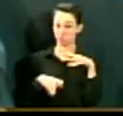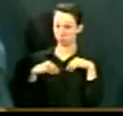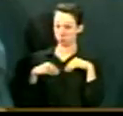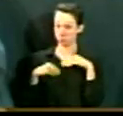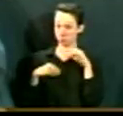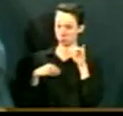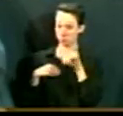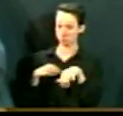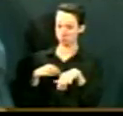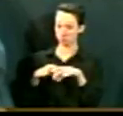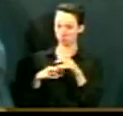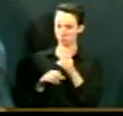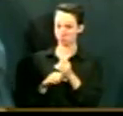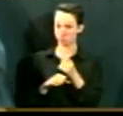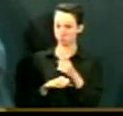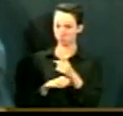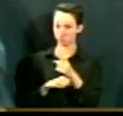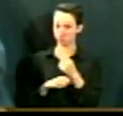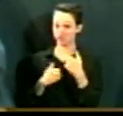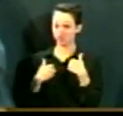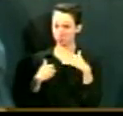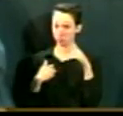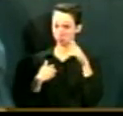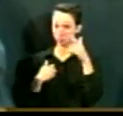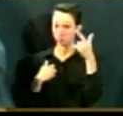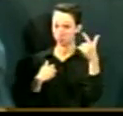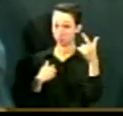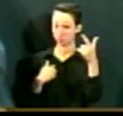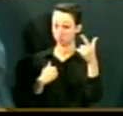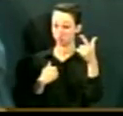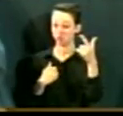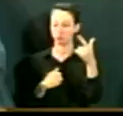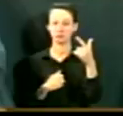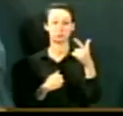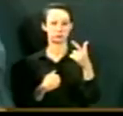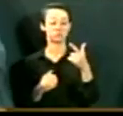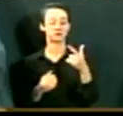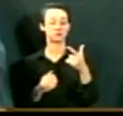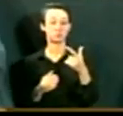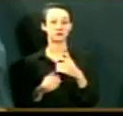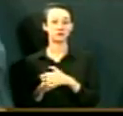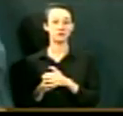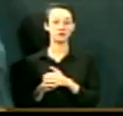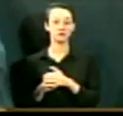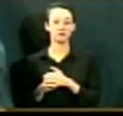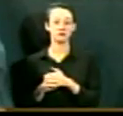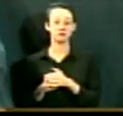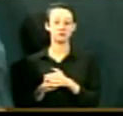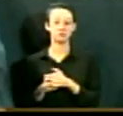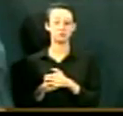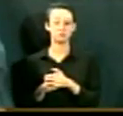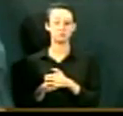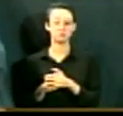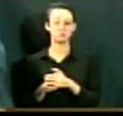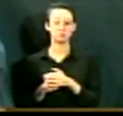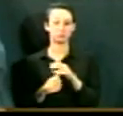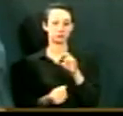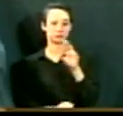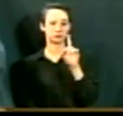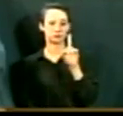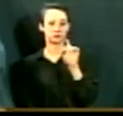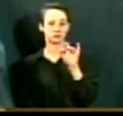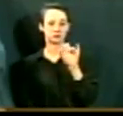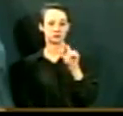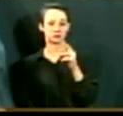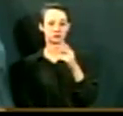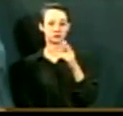year. Do I hear a motion for a second? Second. Mr. Norman seconded. Ms. Dethridge? I'm sorry, I was going to nominate.